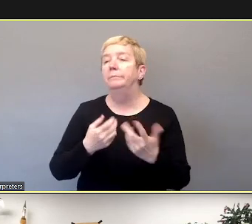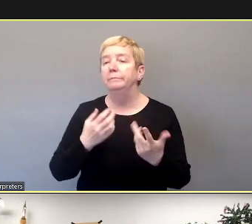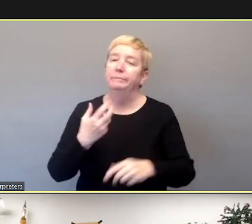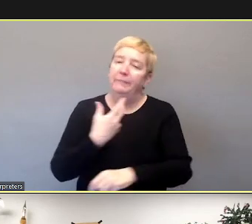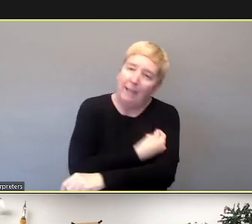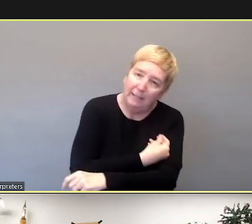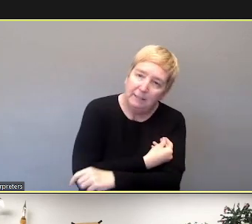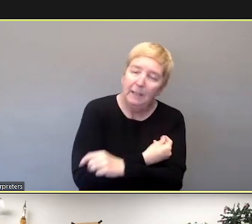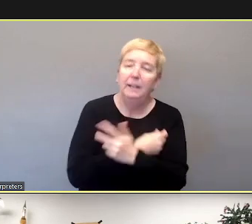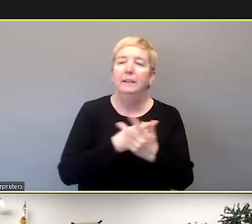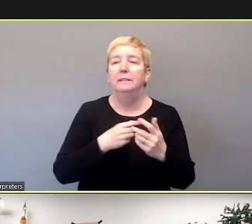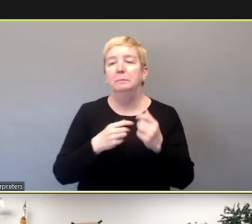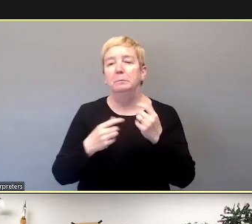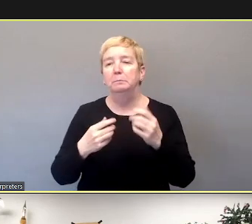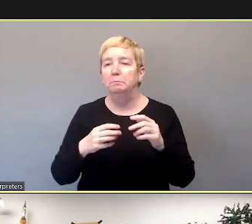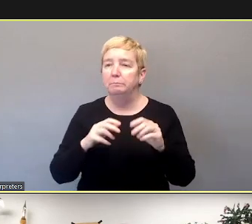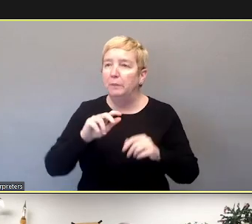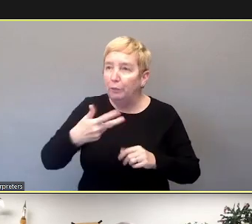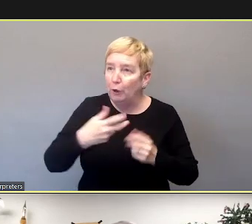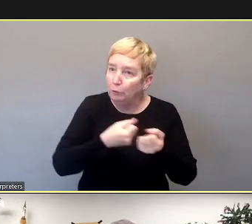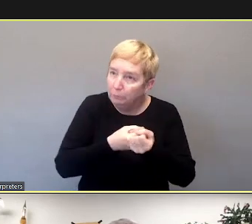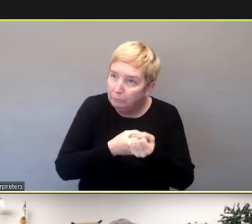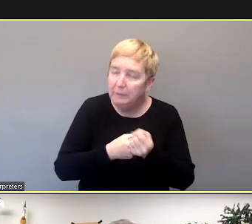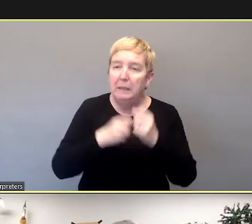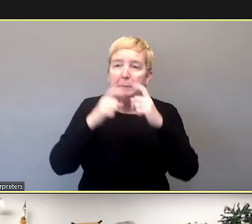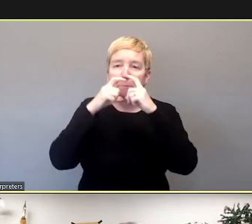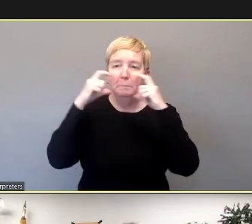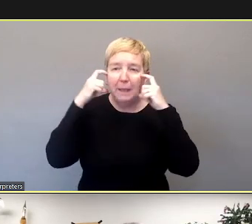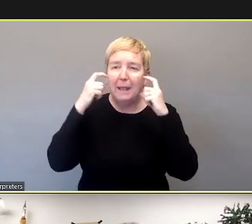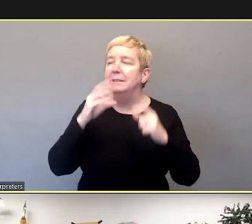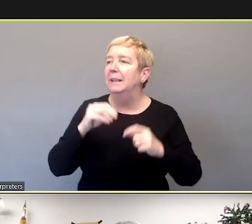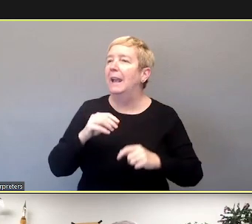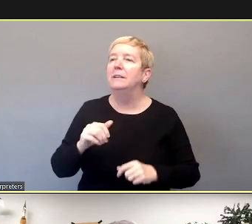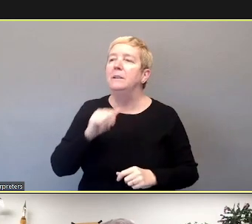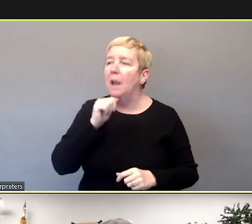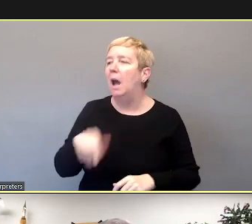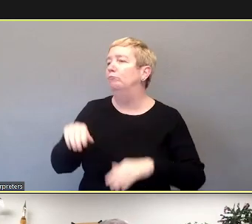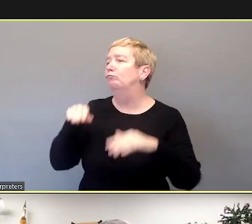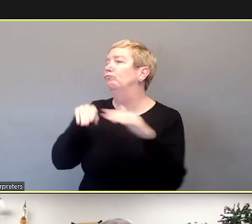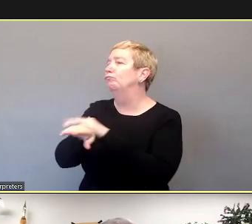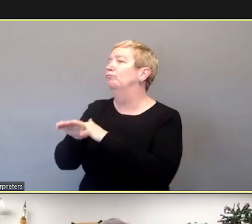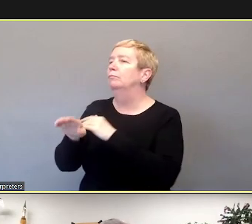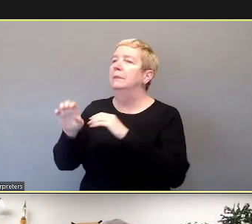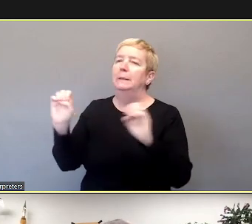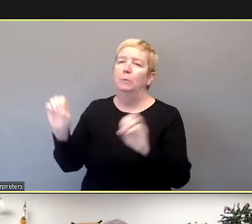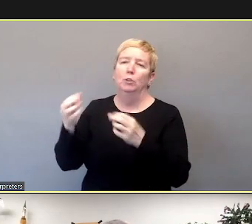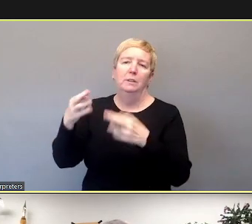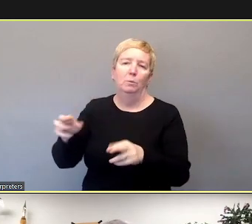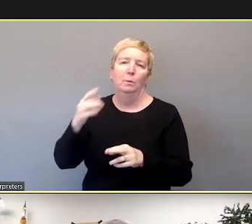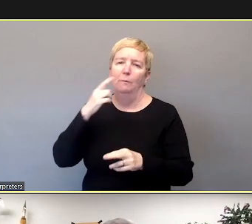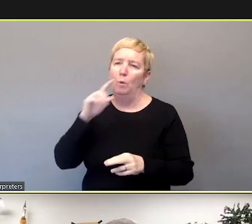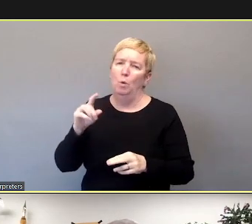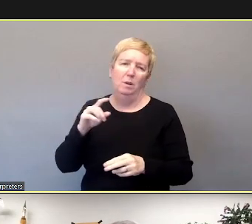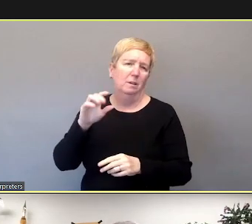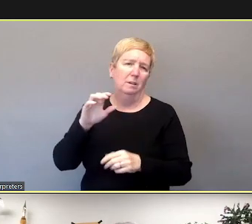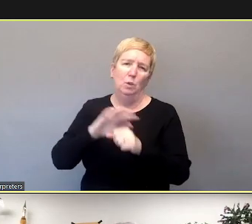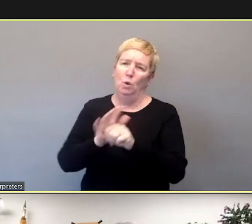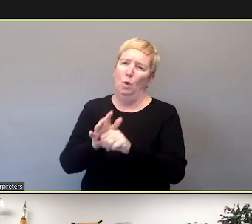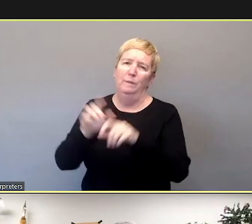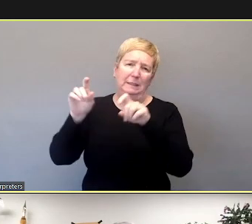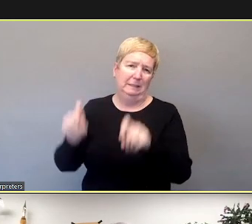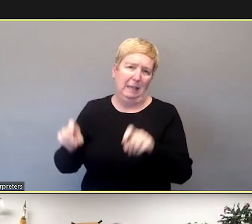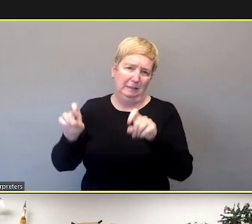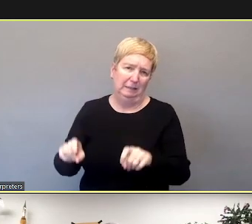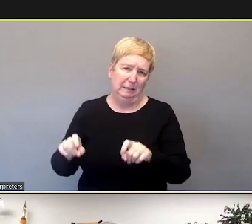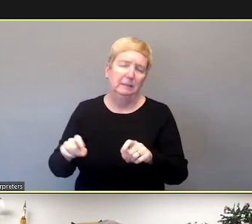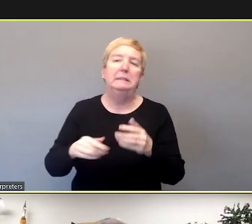mask, and not going to the emergency room just for testing alone. Next slide, please. I think we're about to wrap this